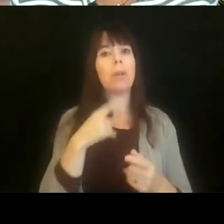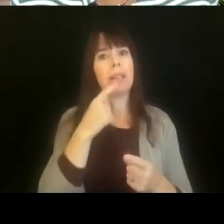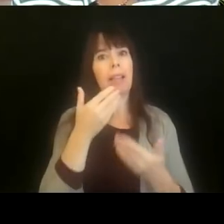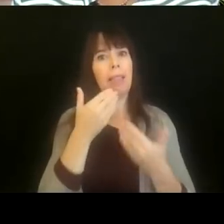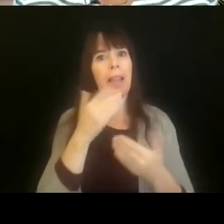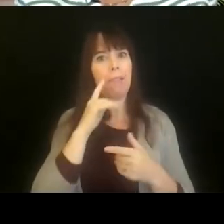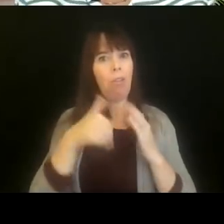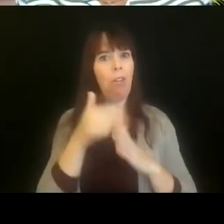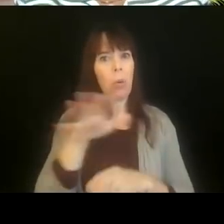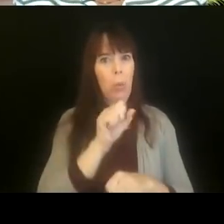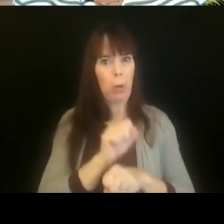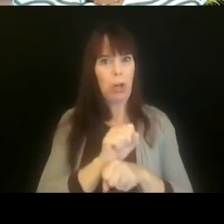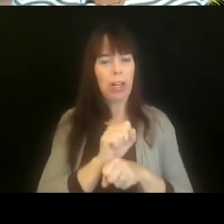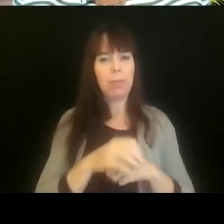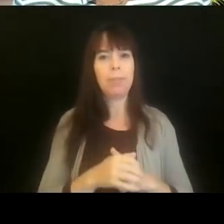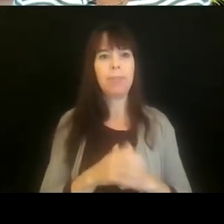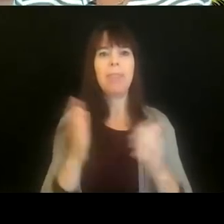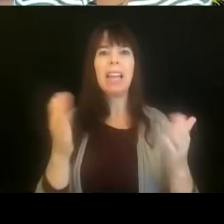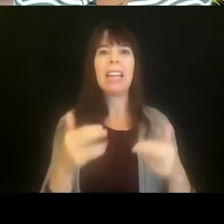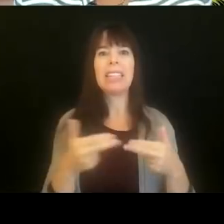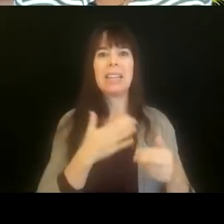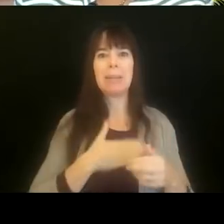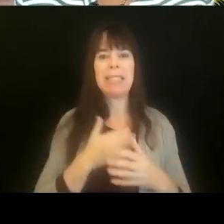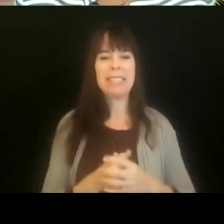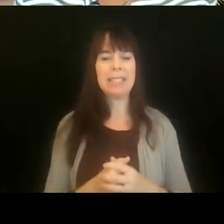all you do. Next slide.